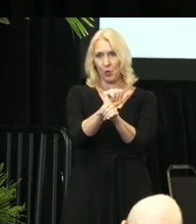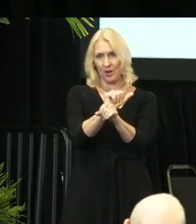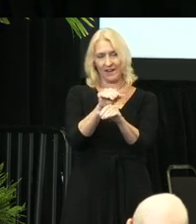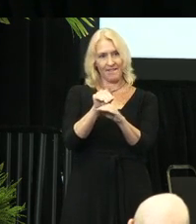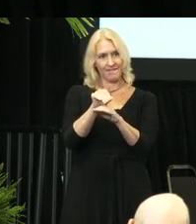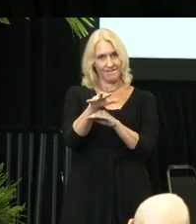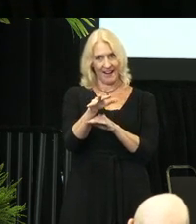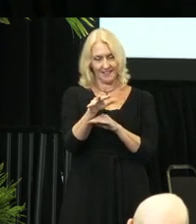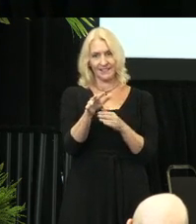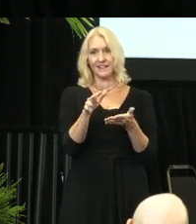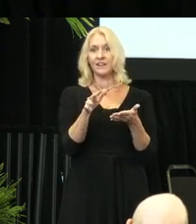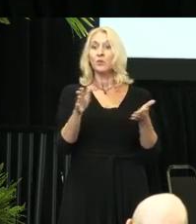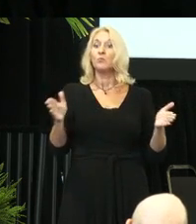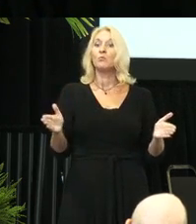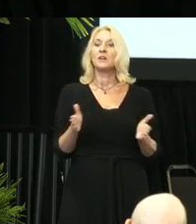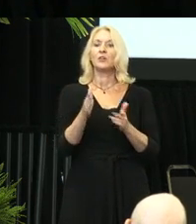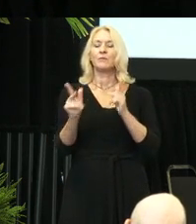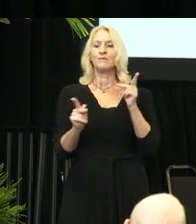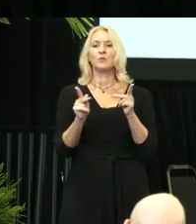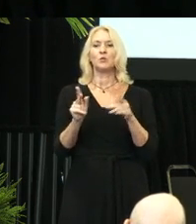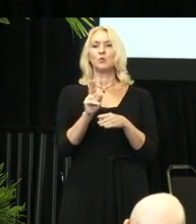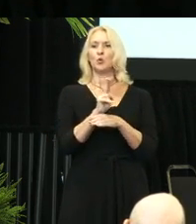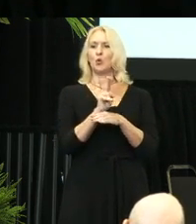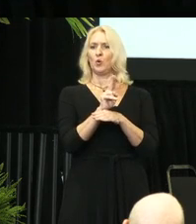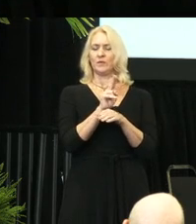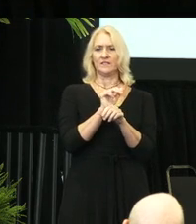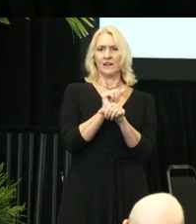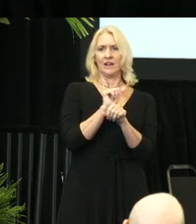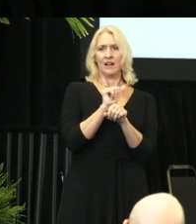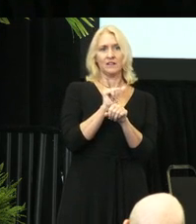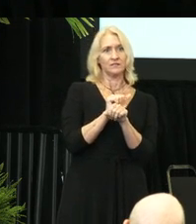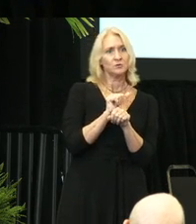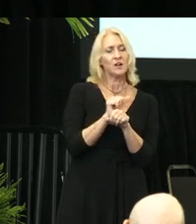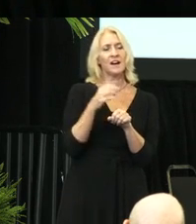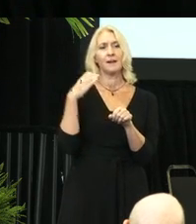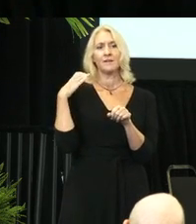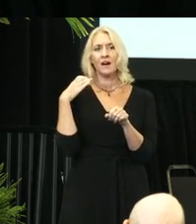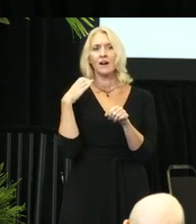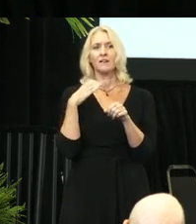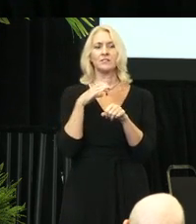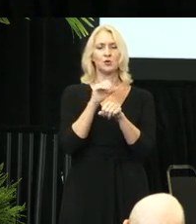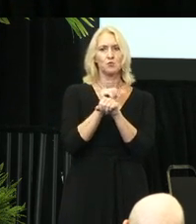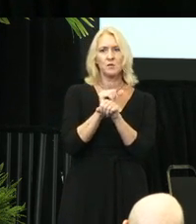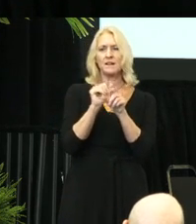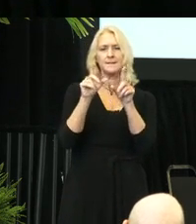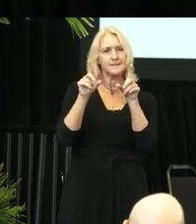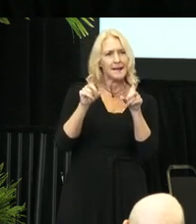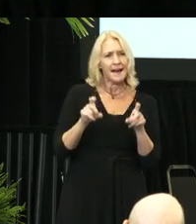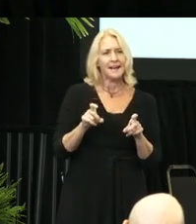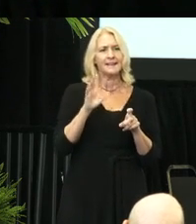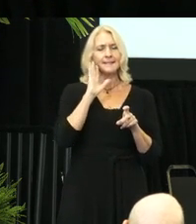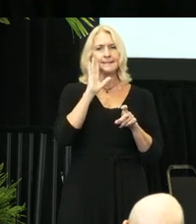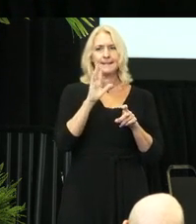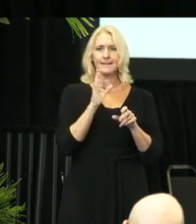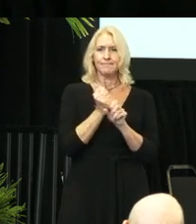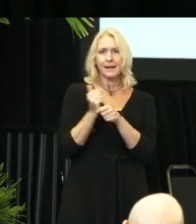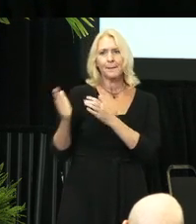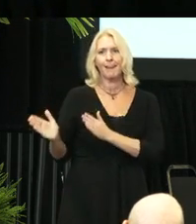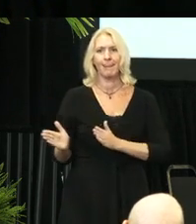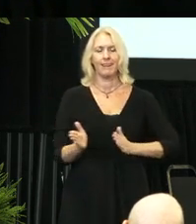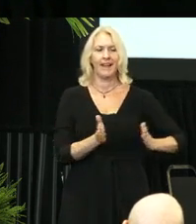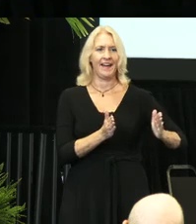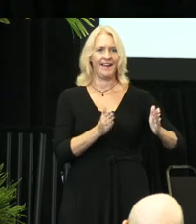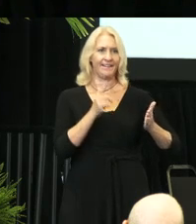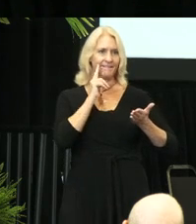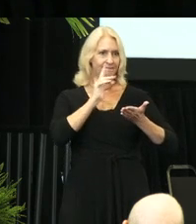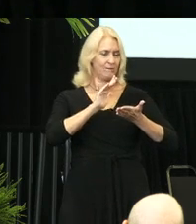Encouraging students to use Career Coach as an initial career assessment and academic roadmaps for building success.